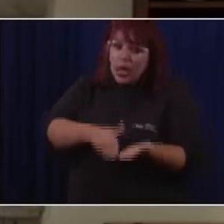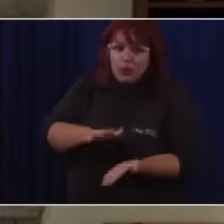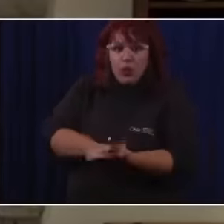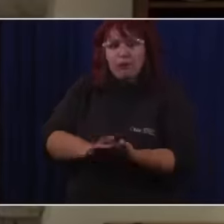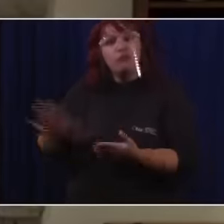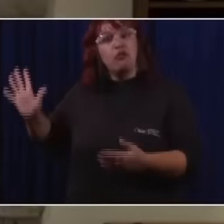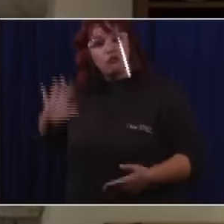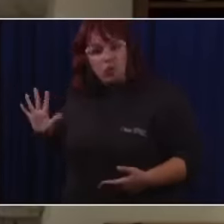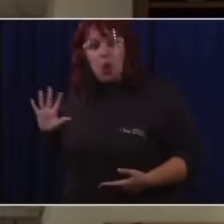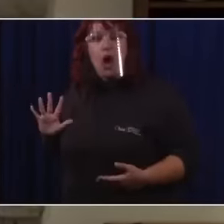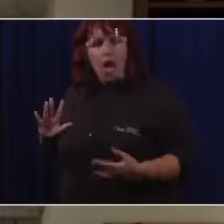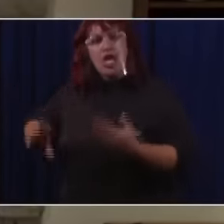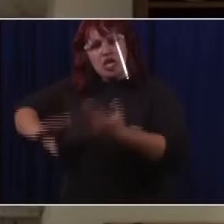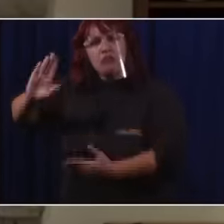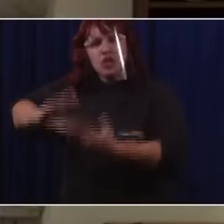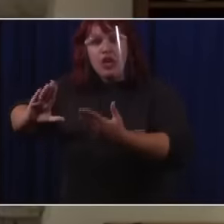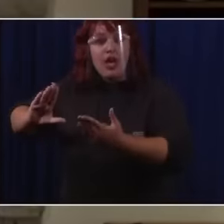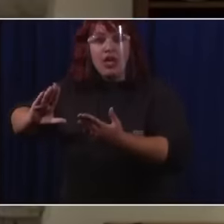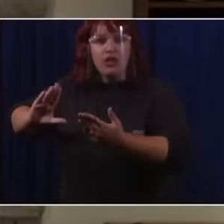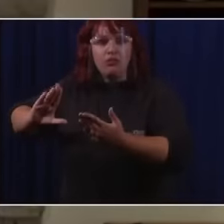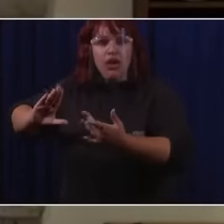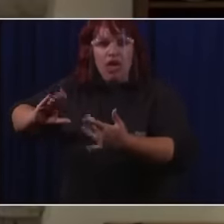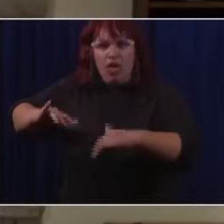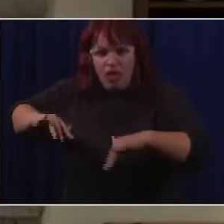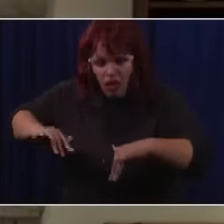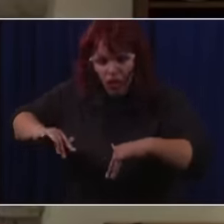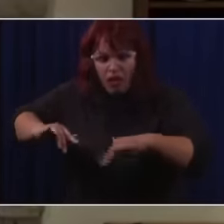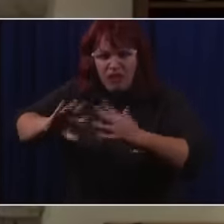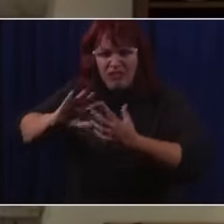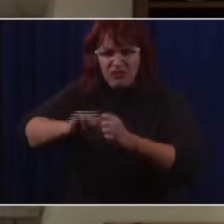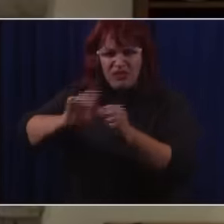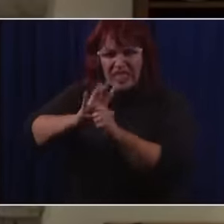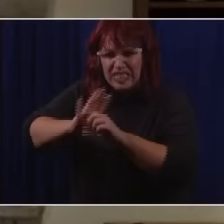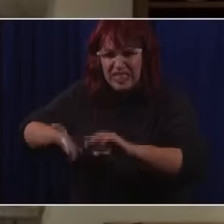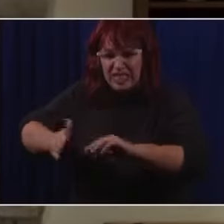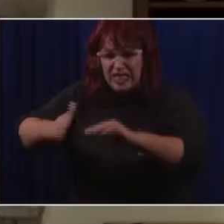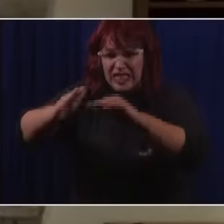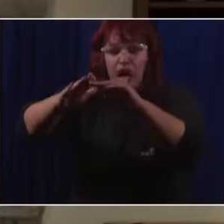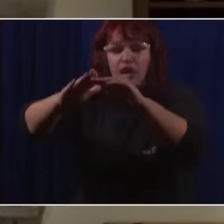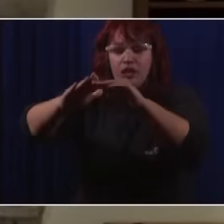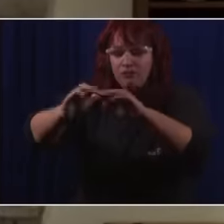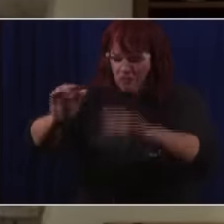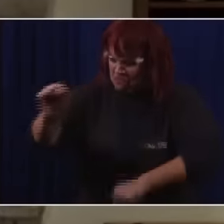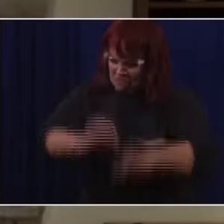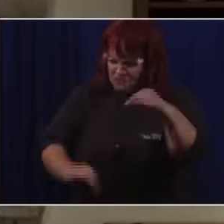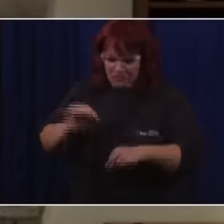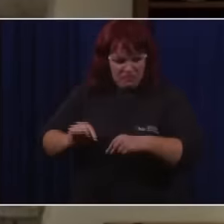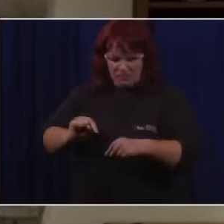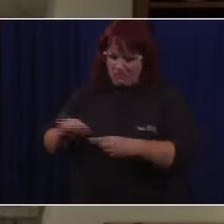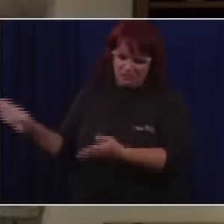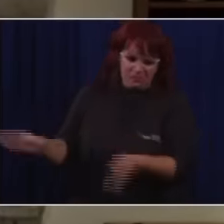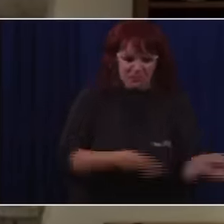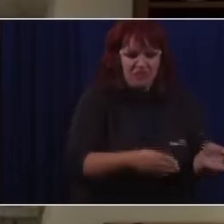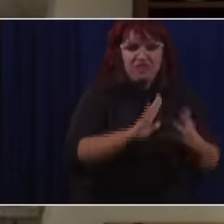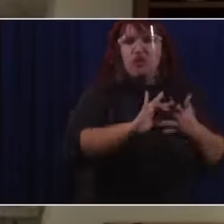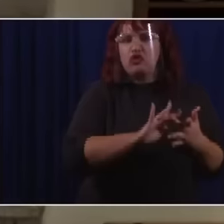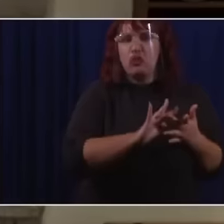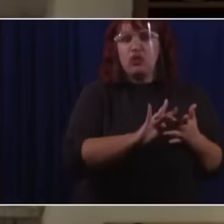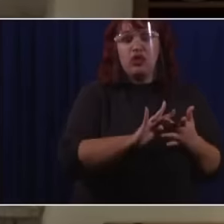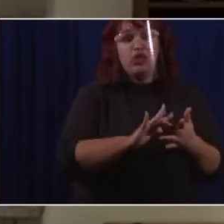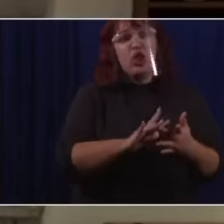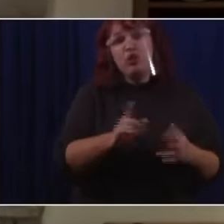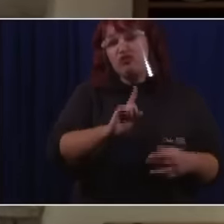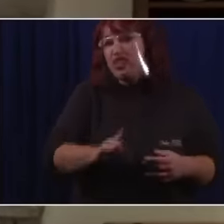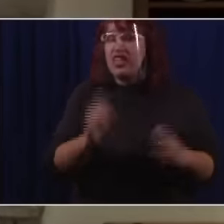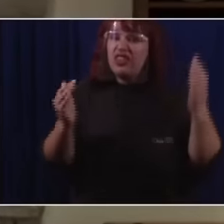online. And that is a natural consequence of the rise in cases in the community. So it's incumbent upon the adults, it seems to